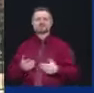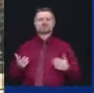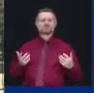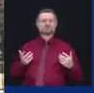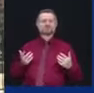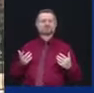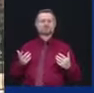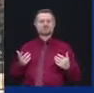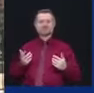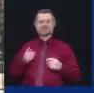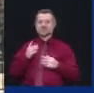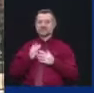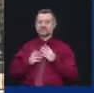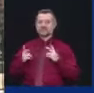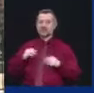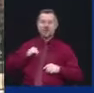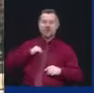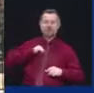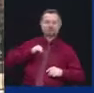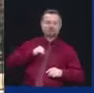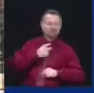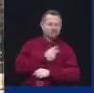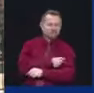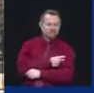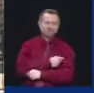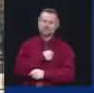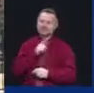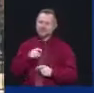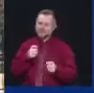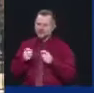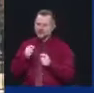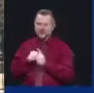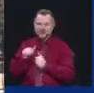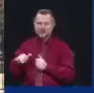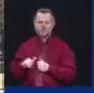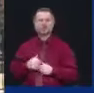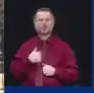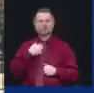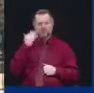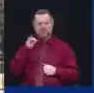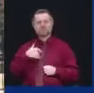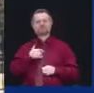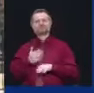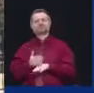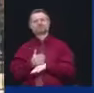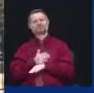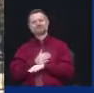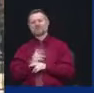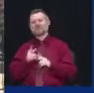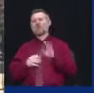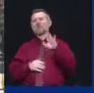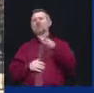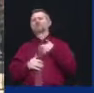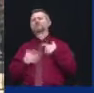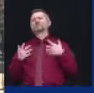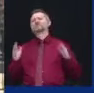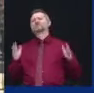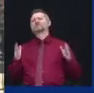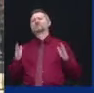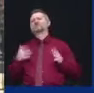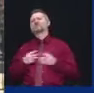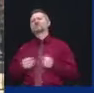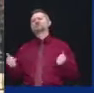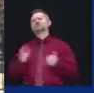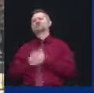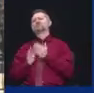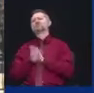the hesitancy problem. That's why we're making progress. But to say, forget all that, just